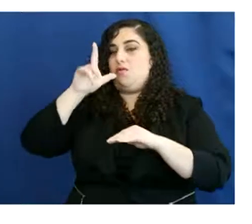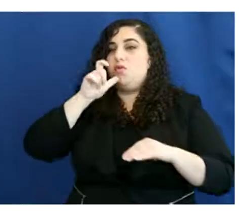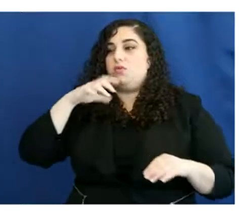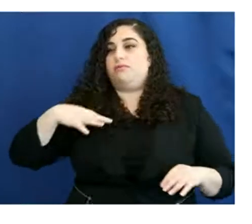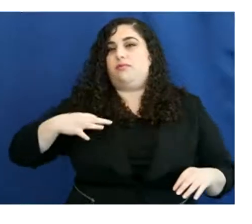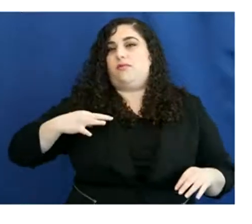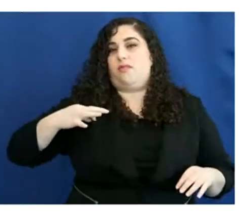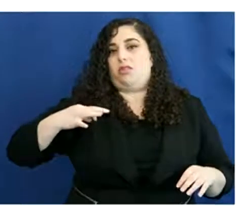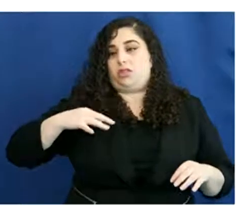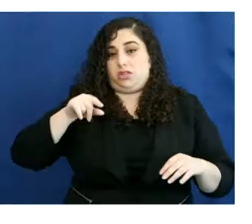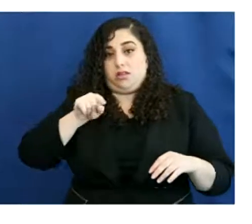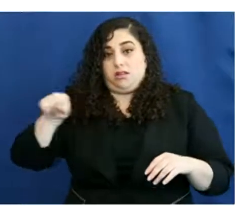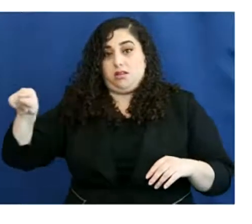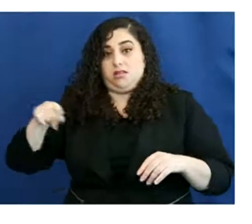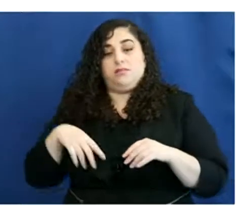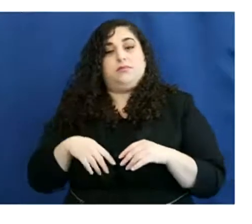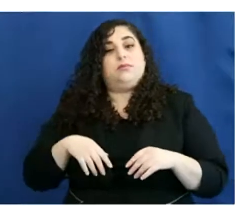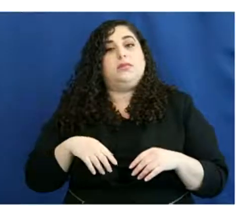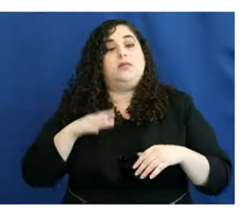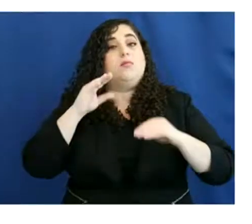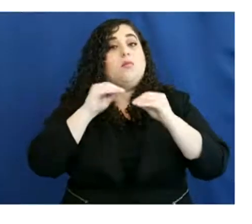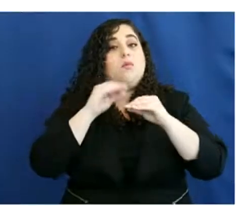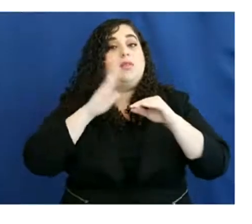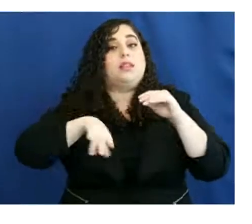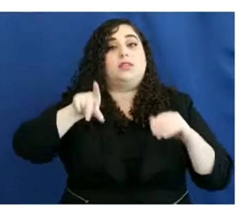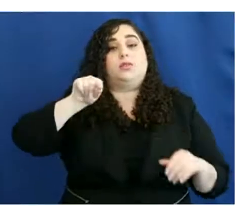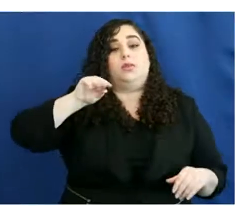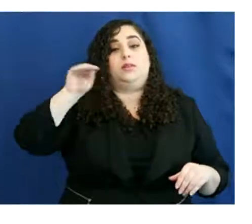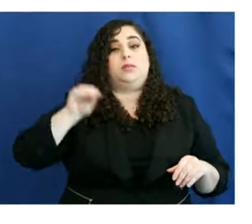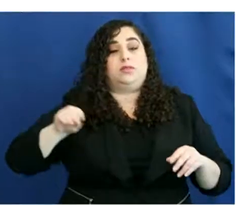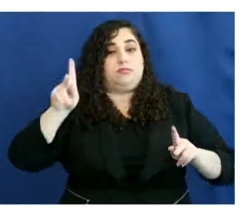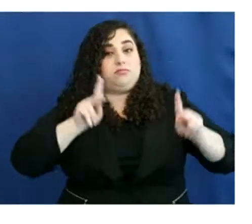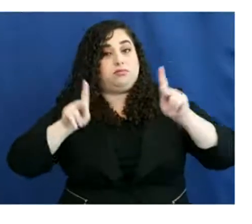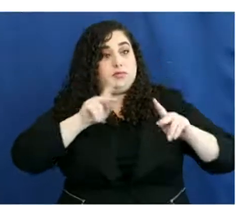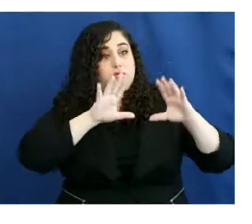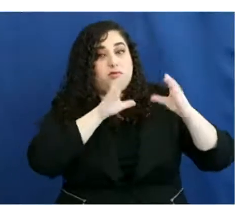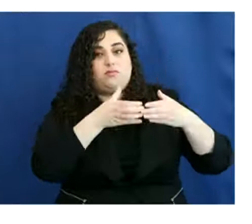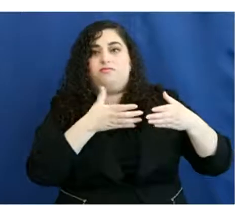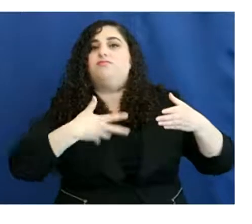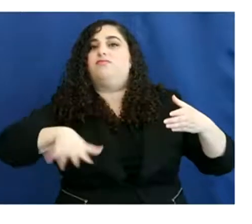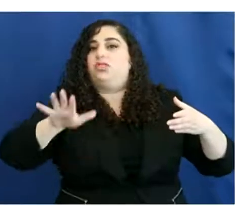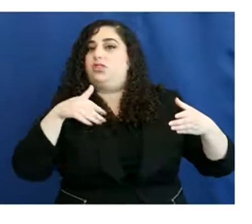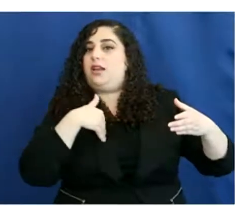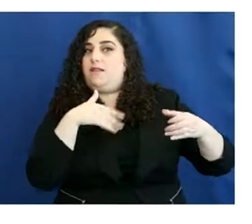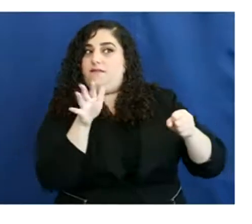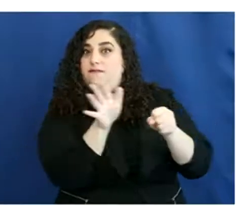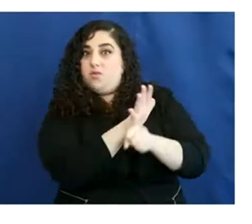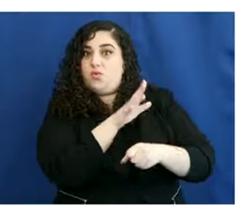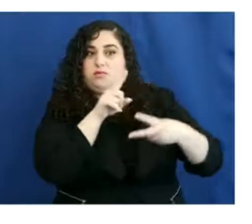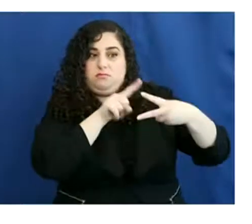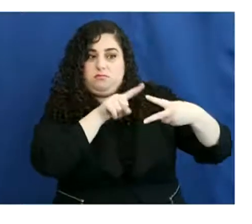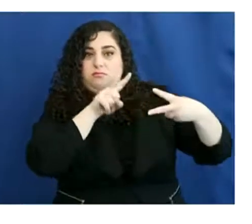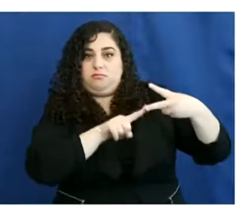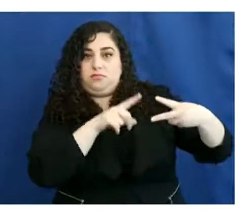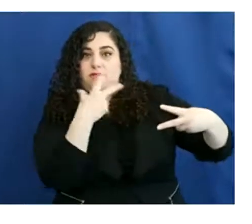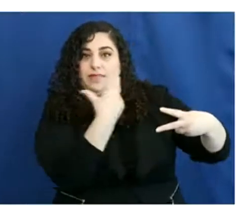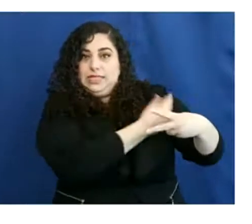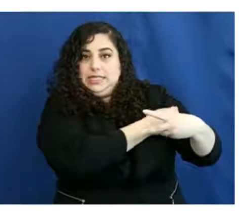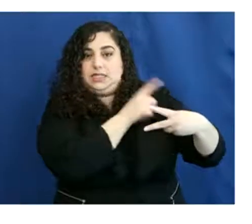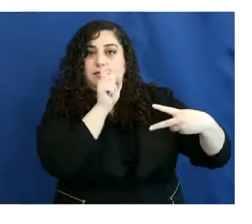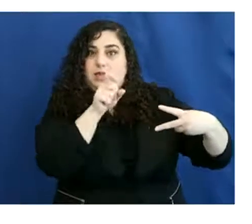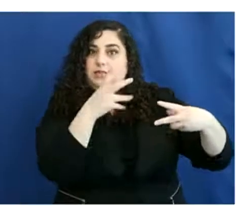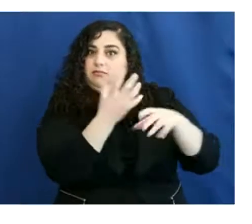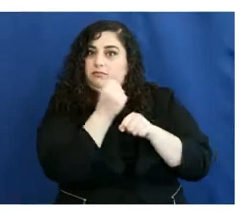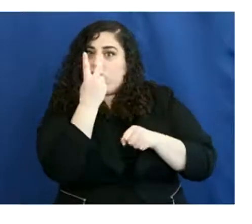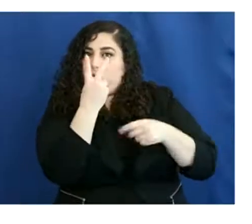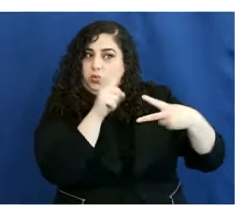than 20% of San Diegans are now fully vaccinated, more than 1 in 5. And so again, tremendous thanks and appreciation to all of our healthcare system